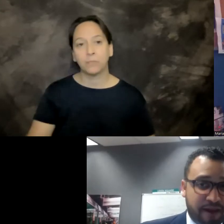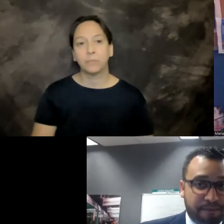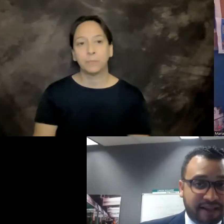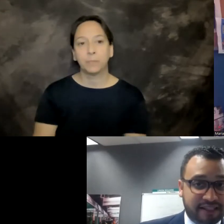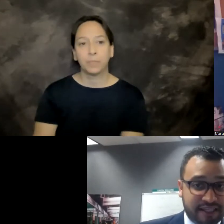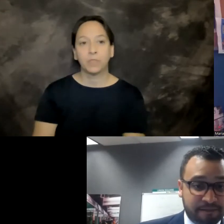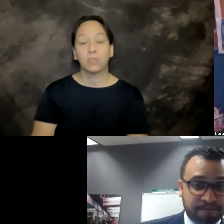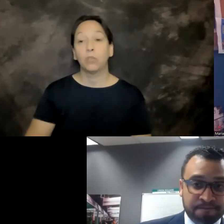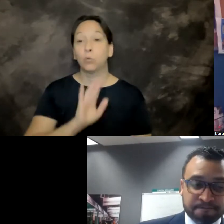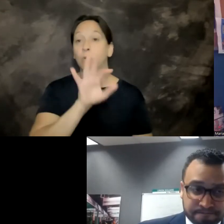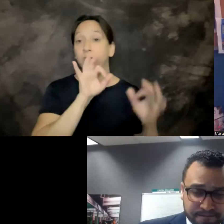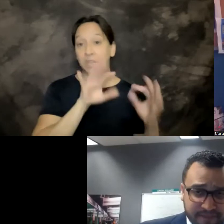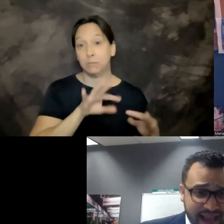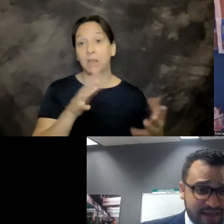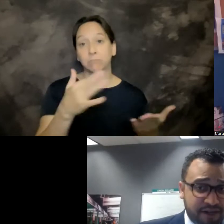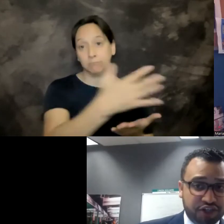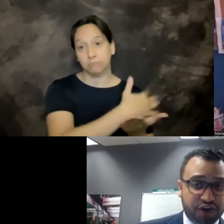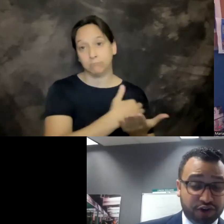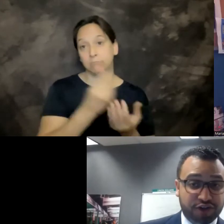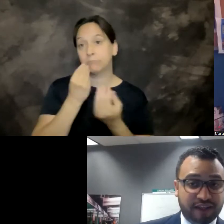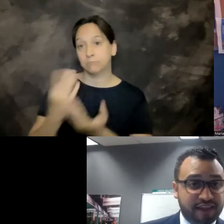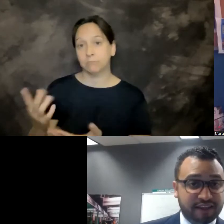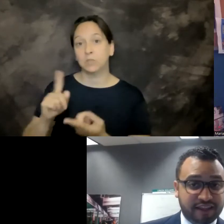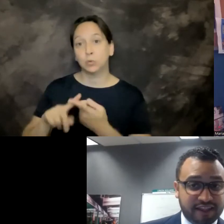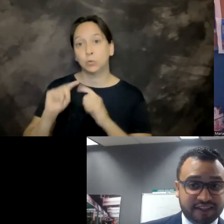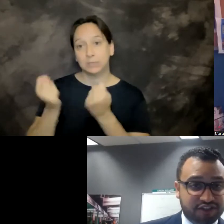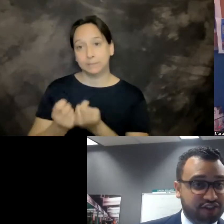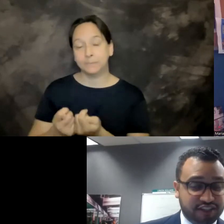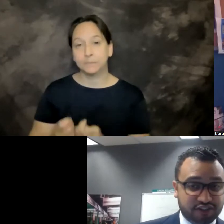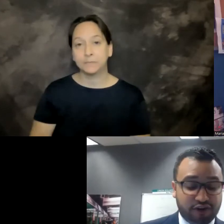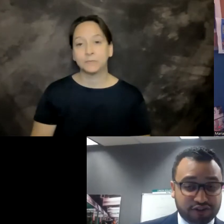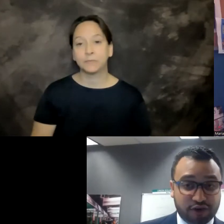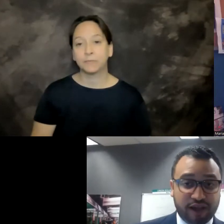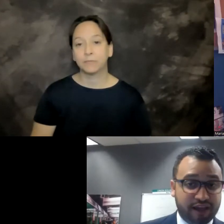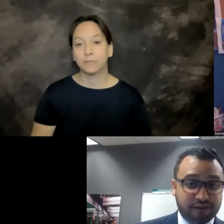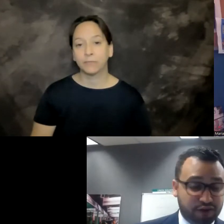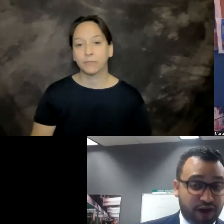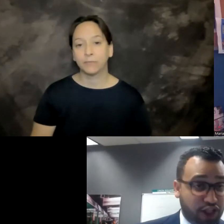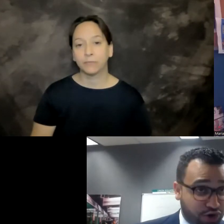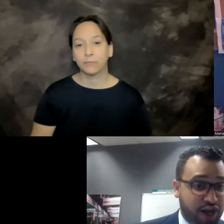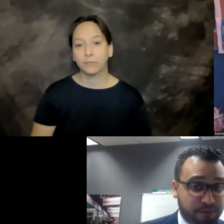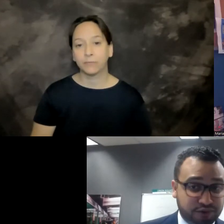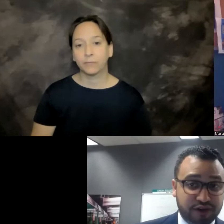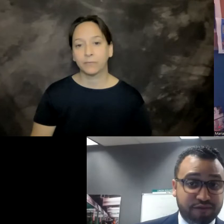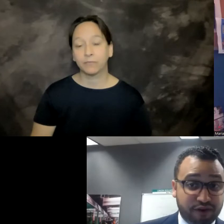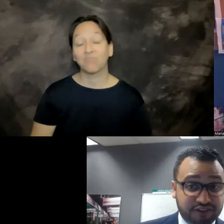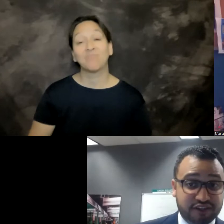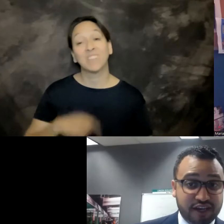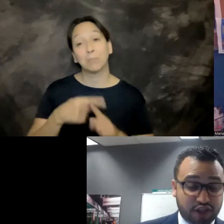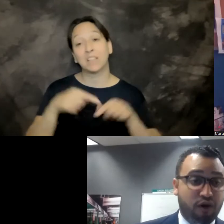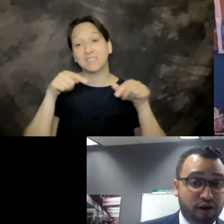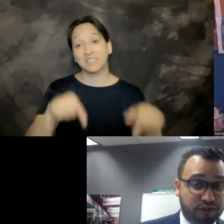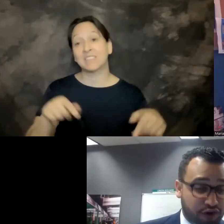that feedback back to the team. As I mentioned earlier, that this is also a learning opportunity for